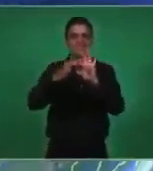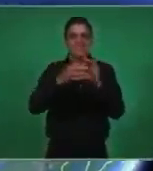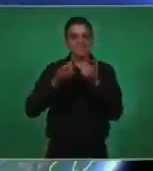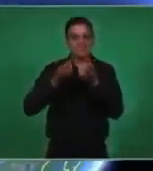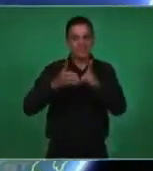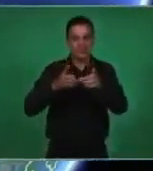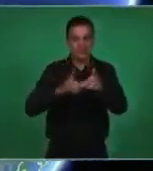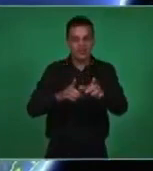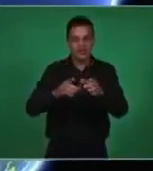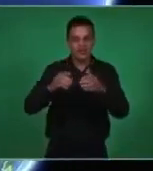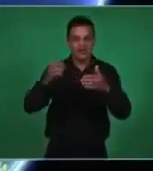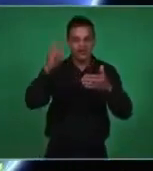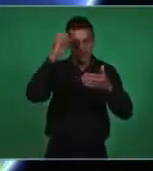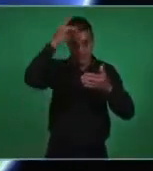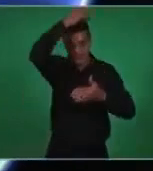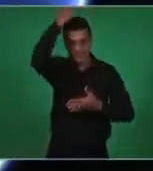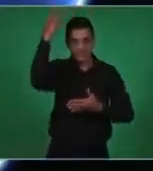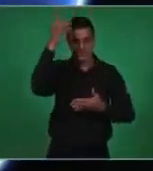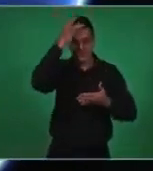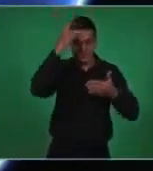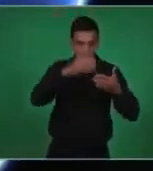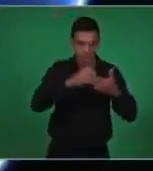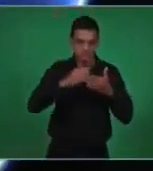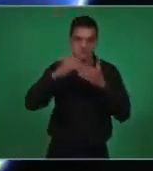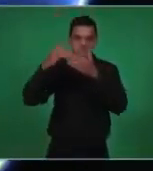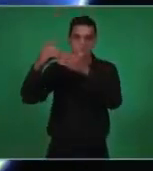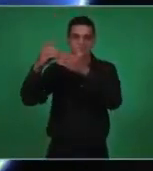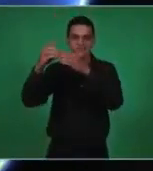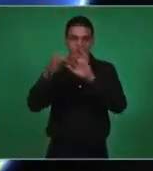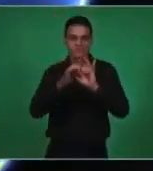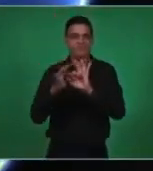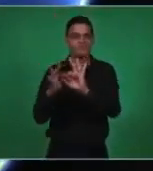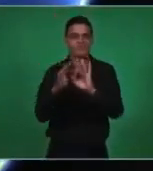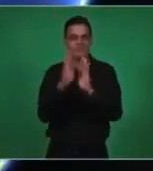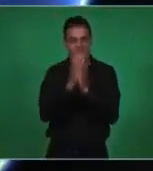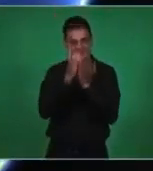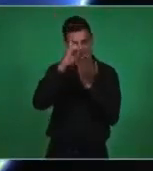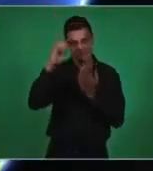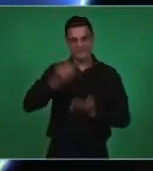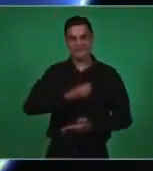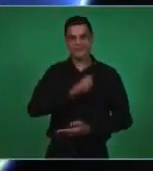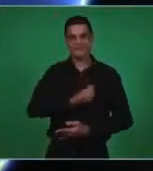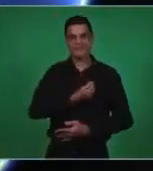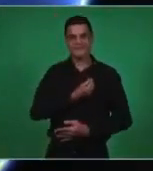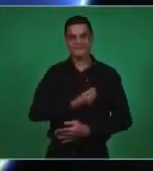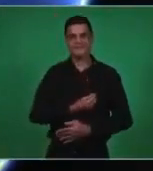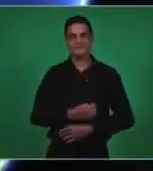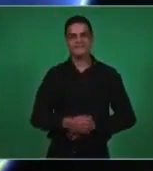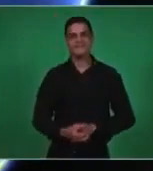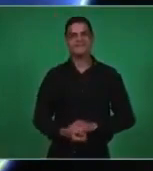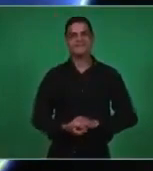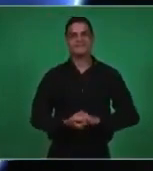doctrine and the direction of the Holy Spirit of God, united by the living Word.